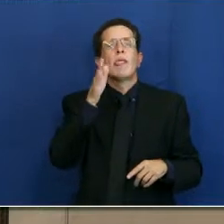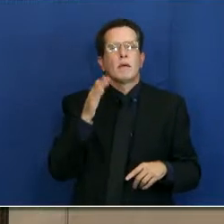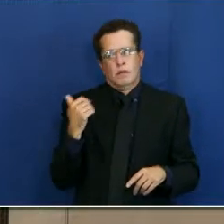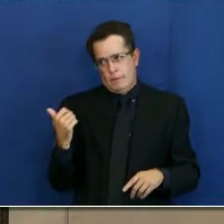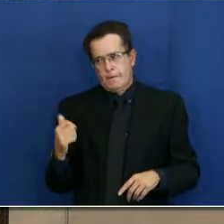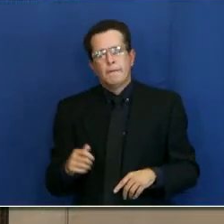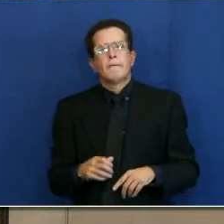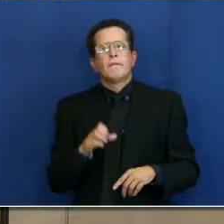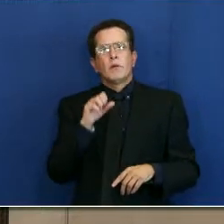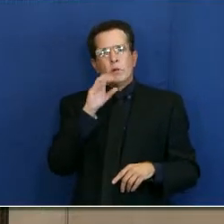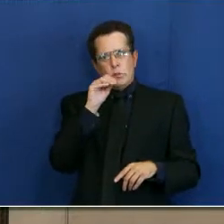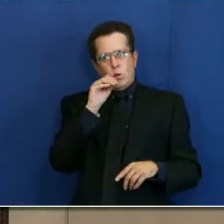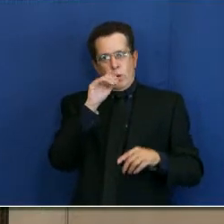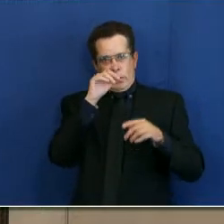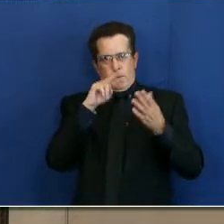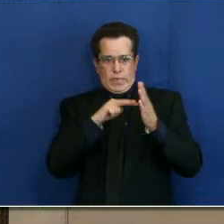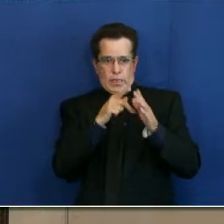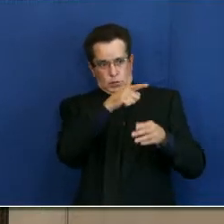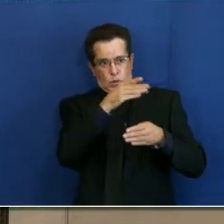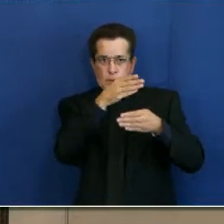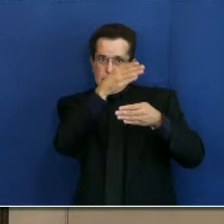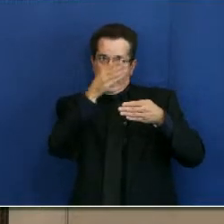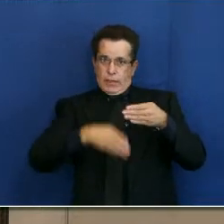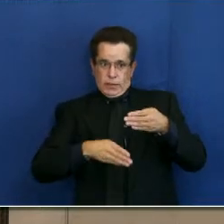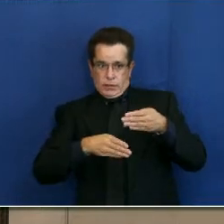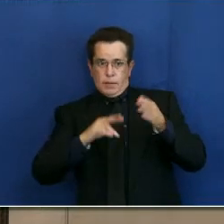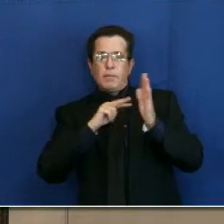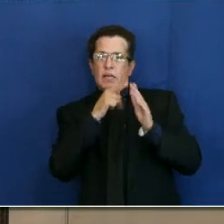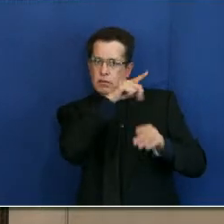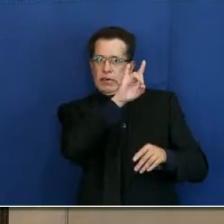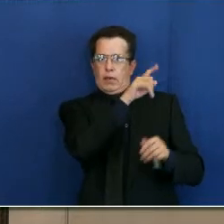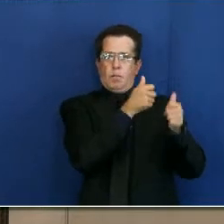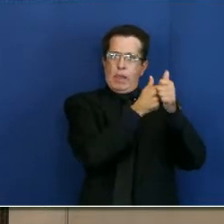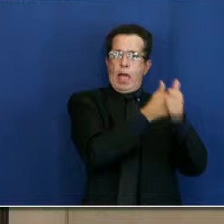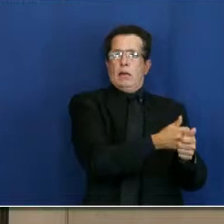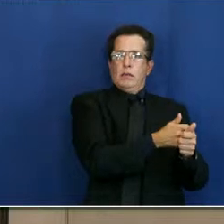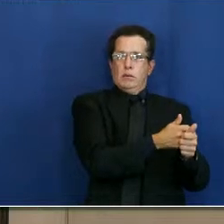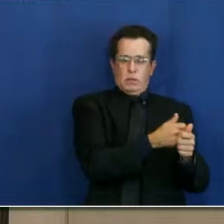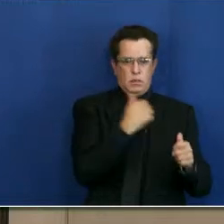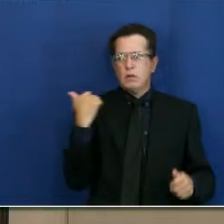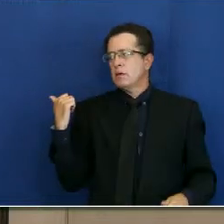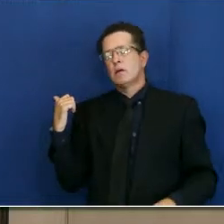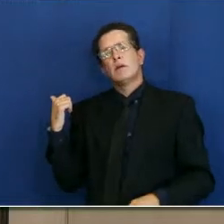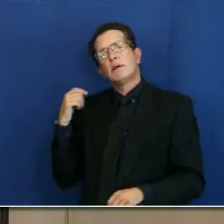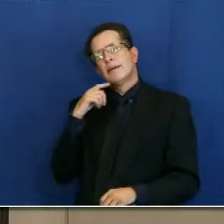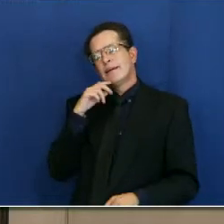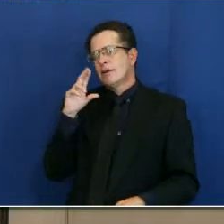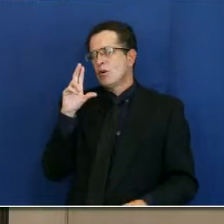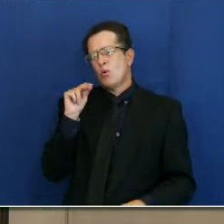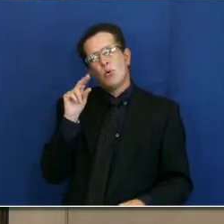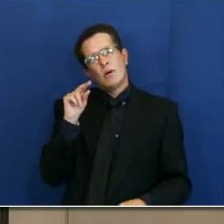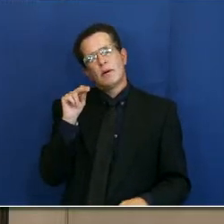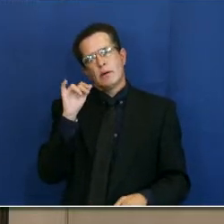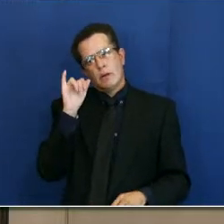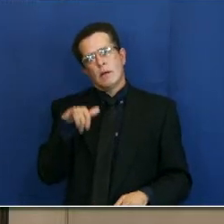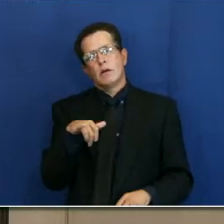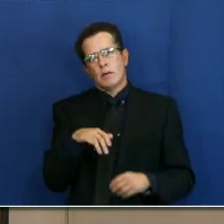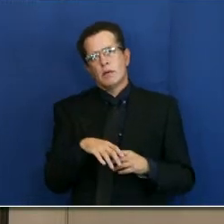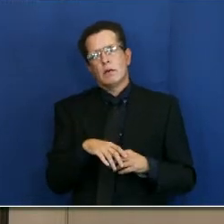So completion also suggests compliance then, right? No, that has not, that's completion.